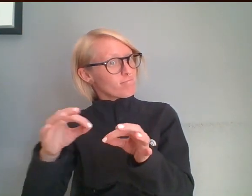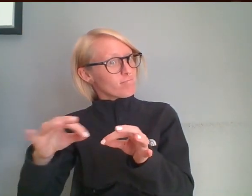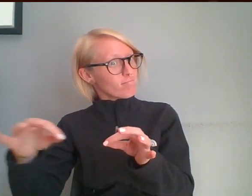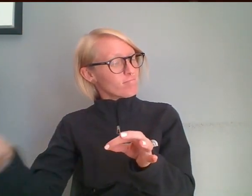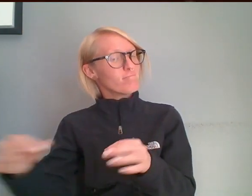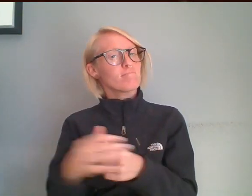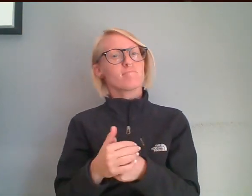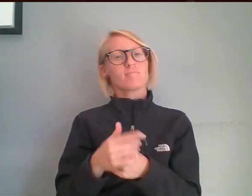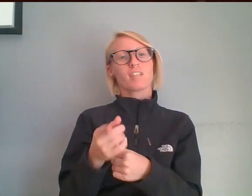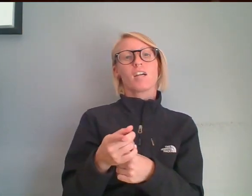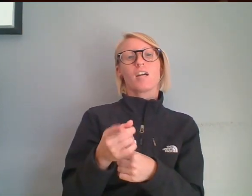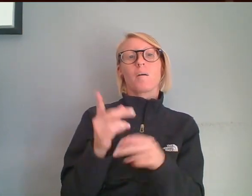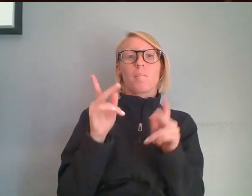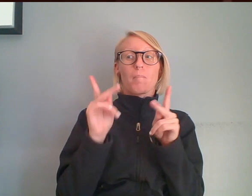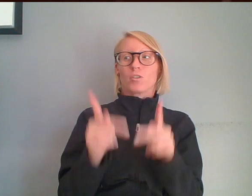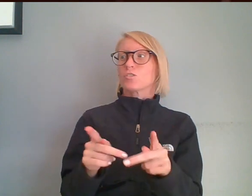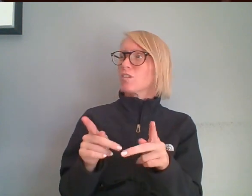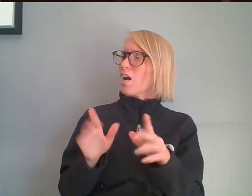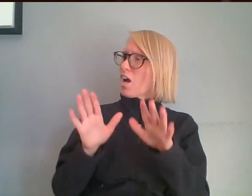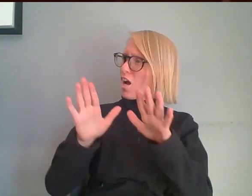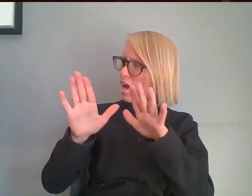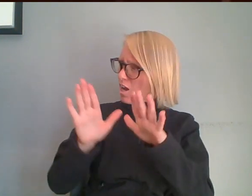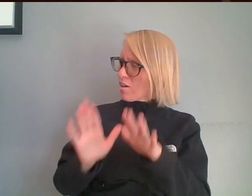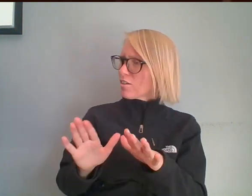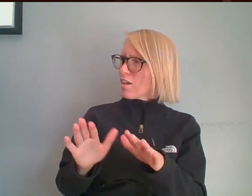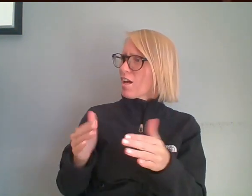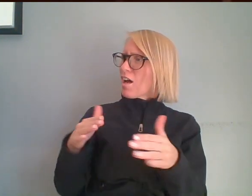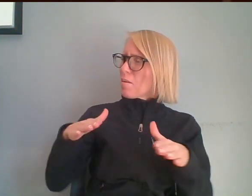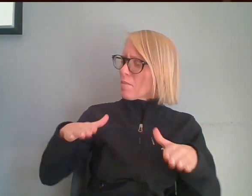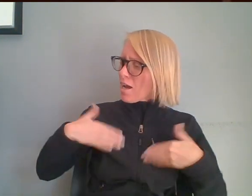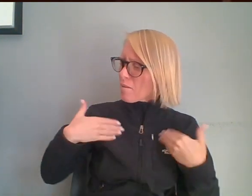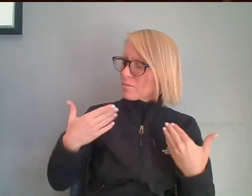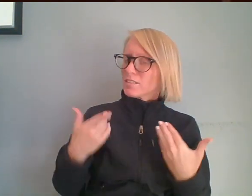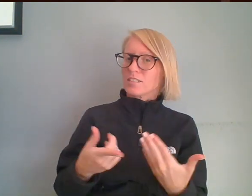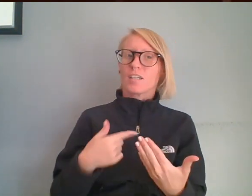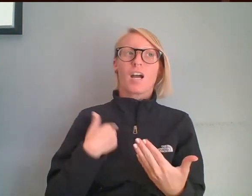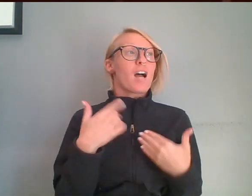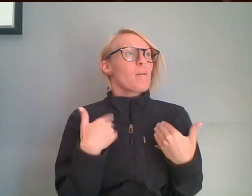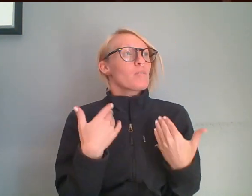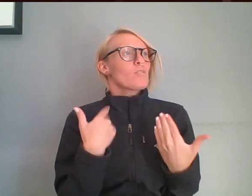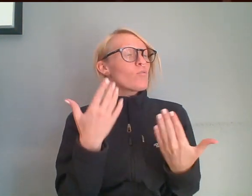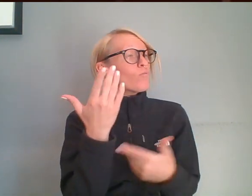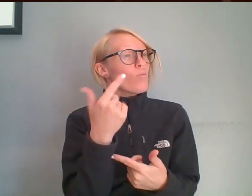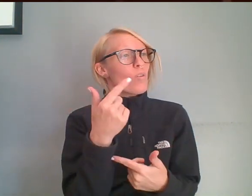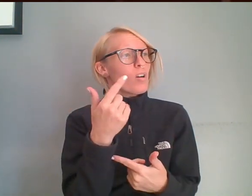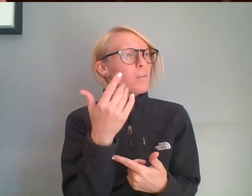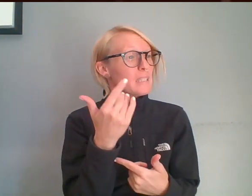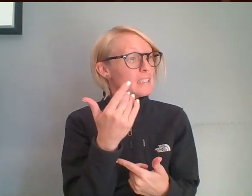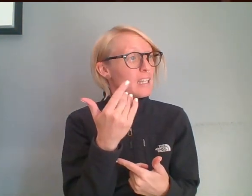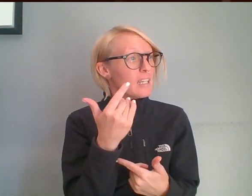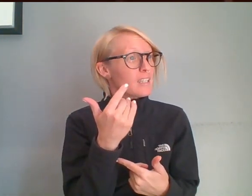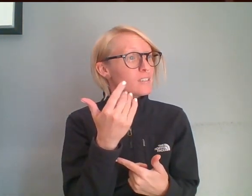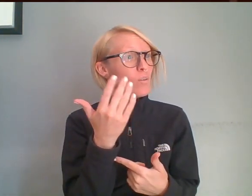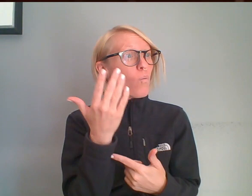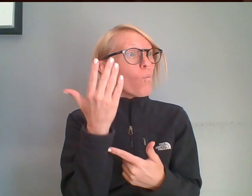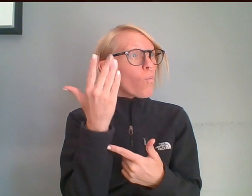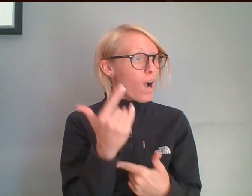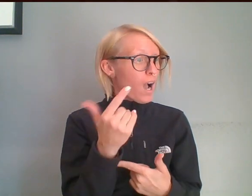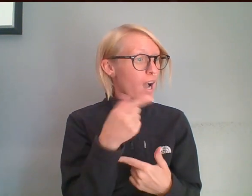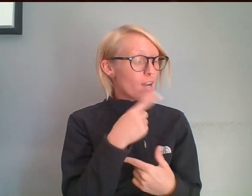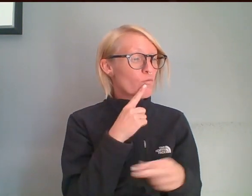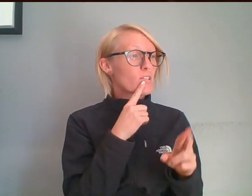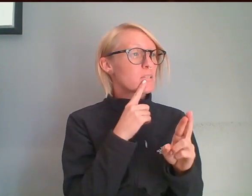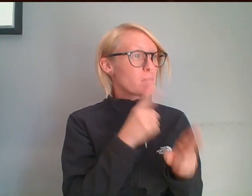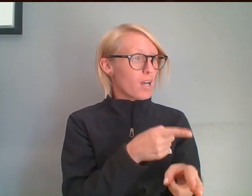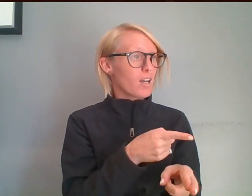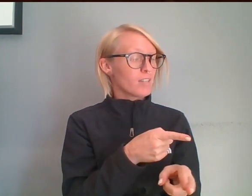has received it is going to say, absolutely, I'm so glad you're happy. I got it for you because. So you have to respond to whatever they